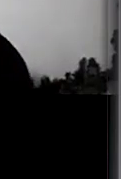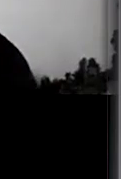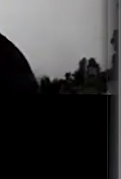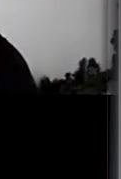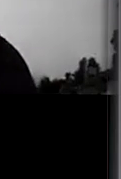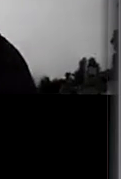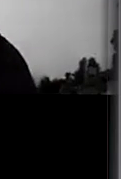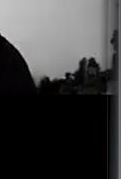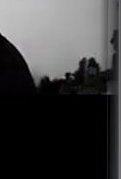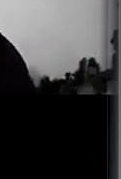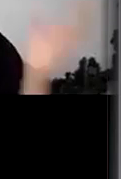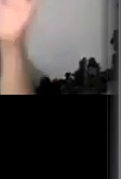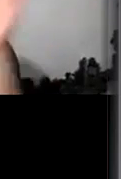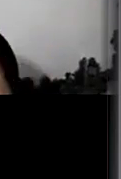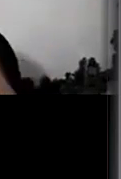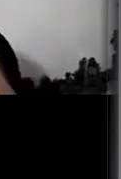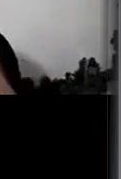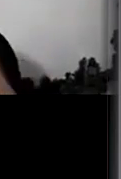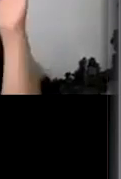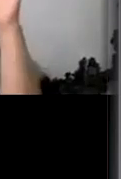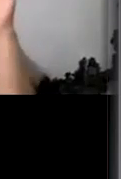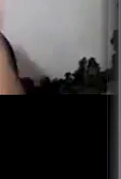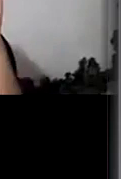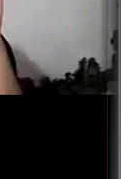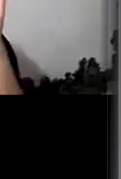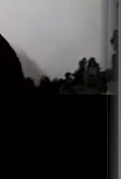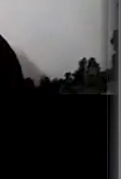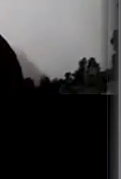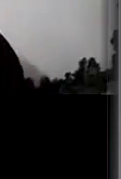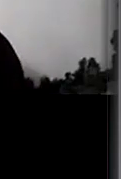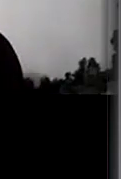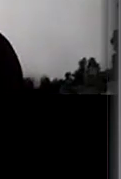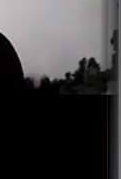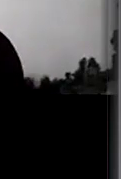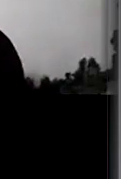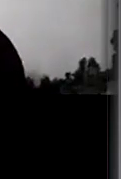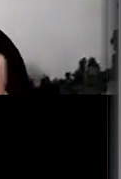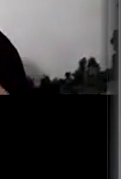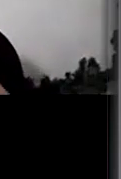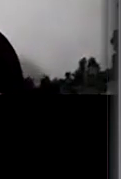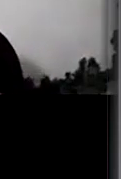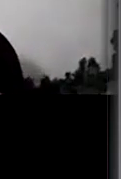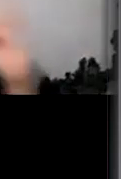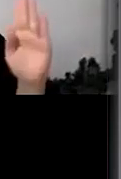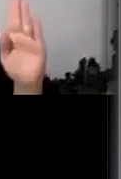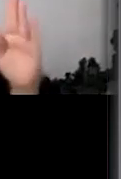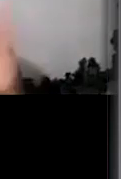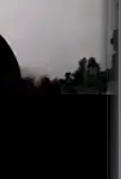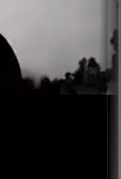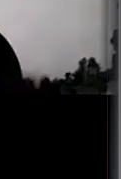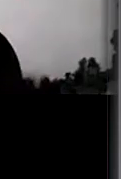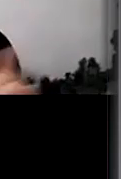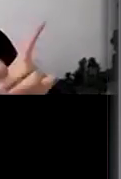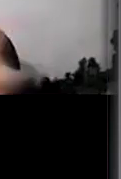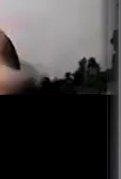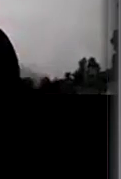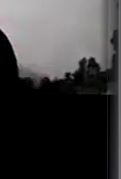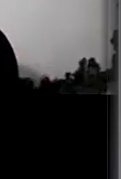Think before you click. Do not, this is true for everyone. Do